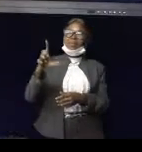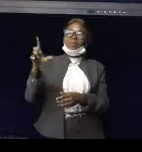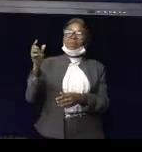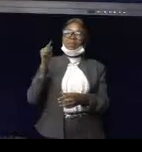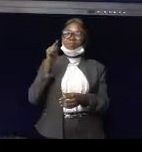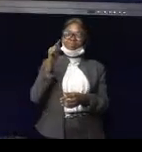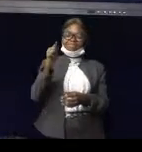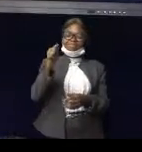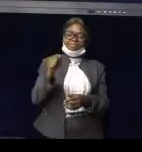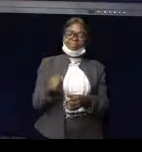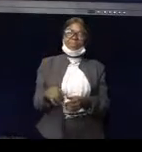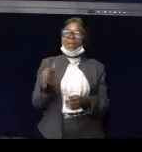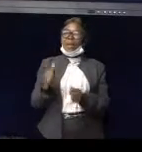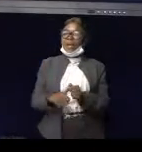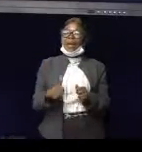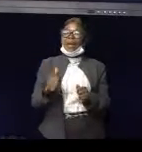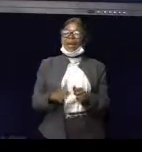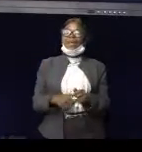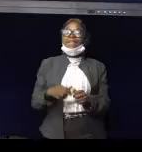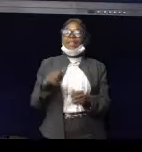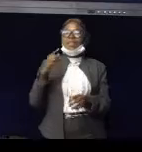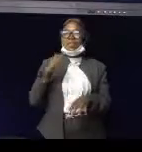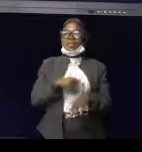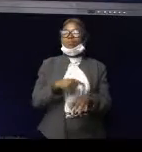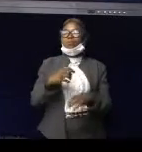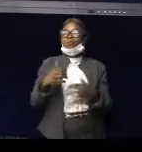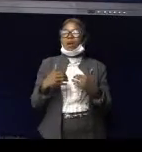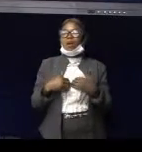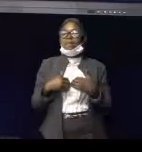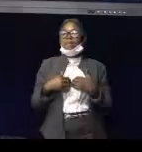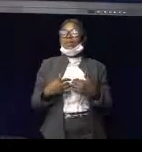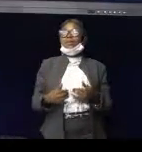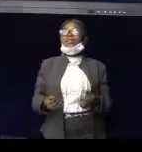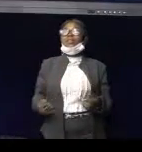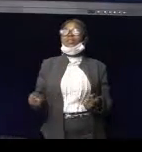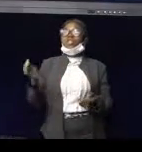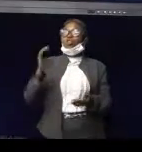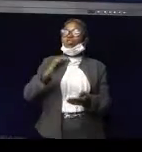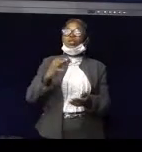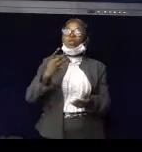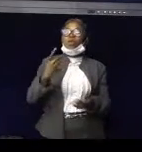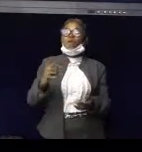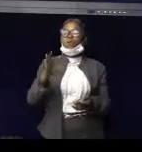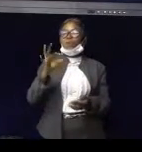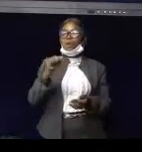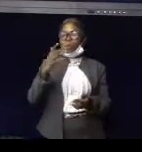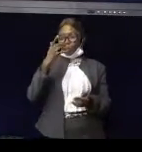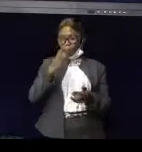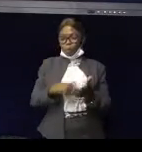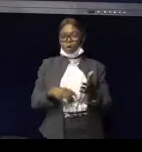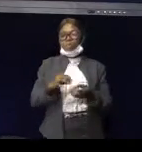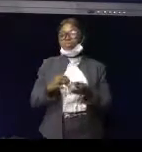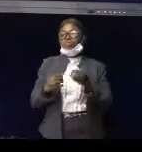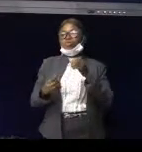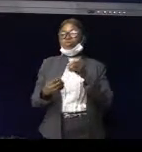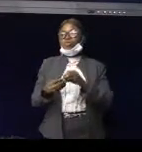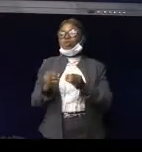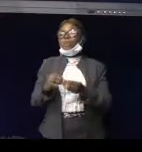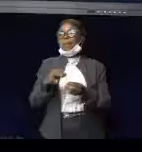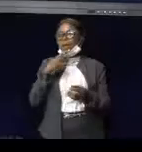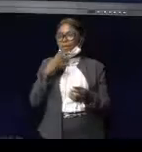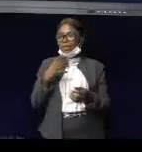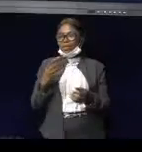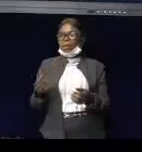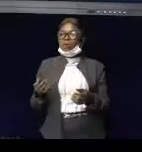And it's going to give us a recurring decimal every time you have a denominator of 9. But what number will recur? The number that